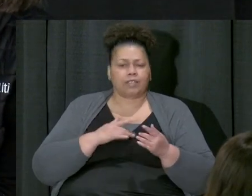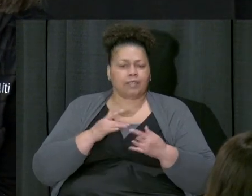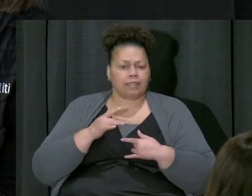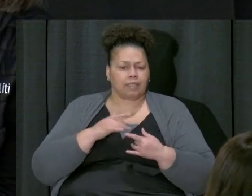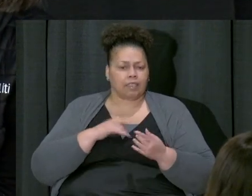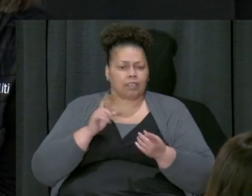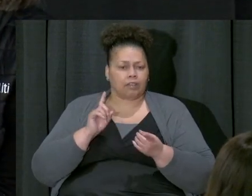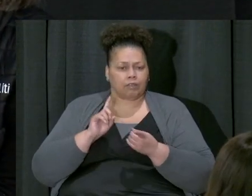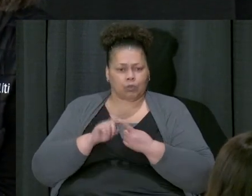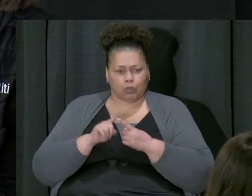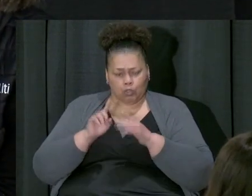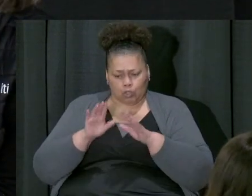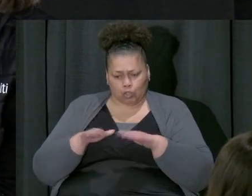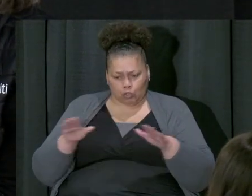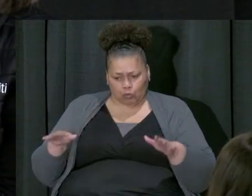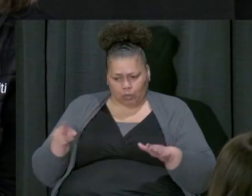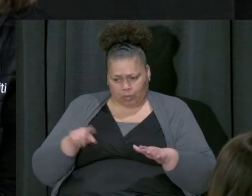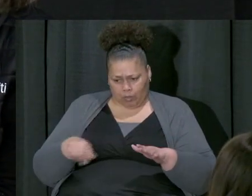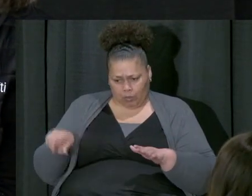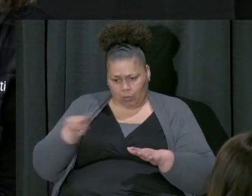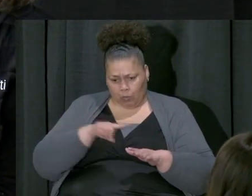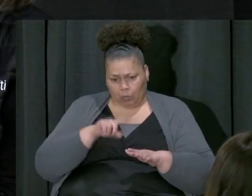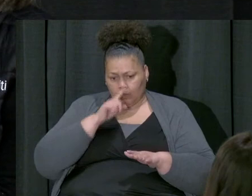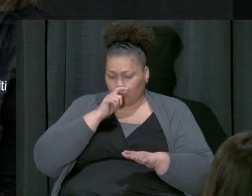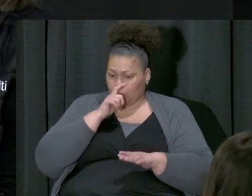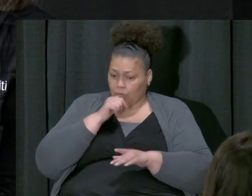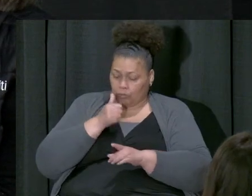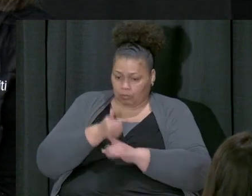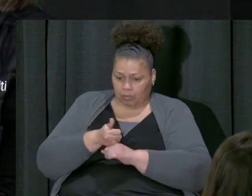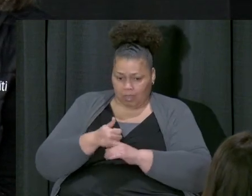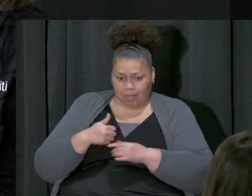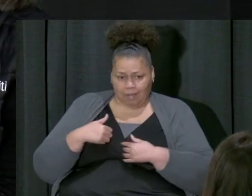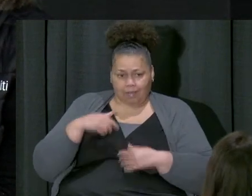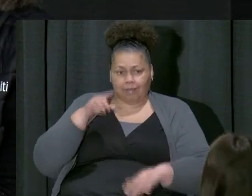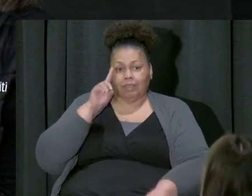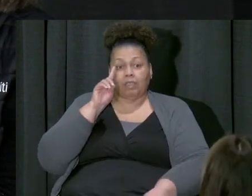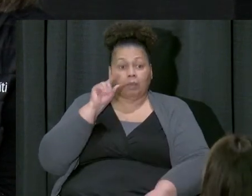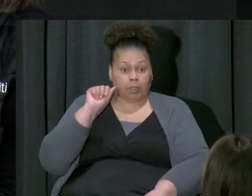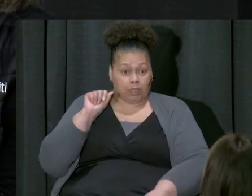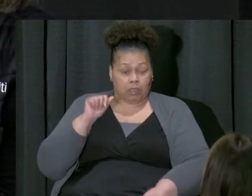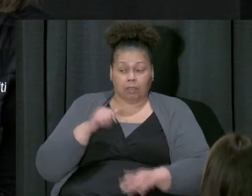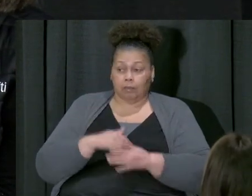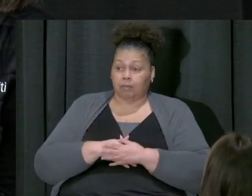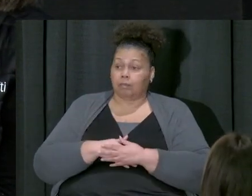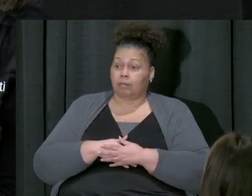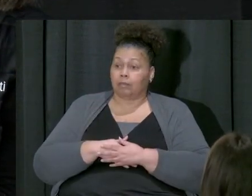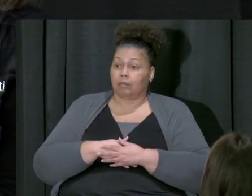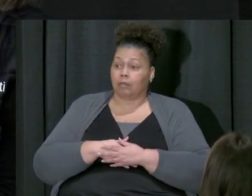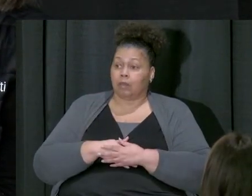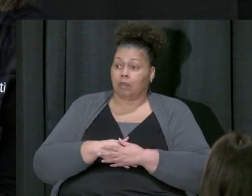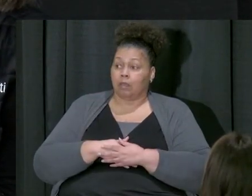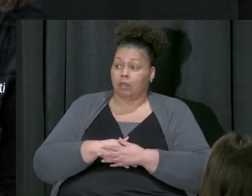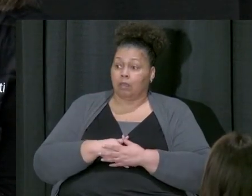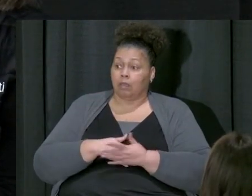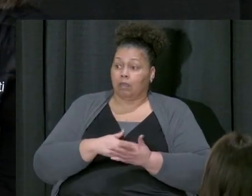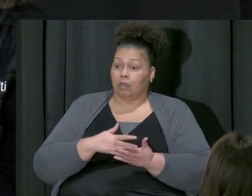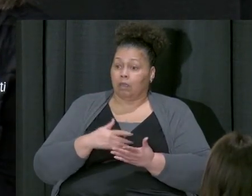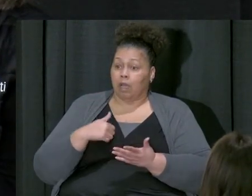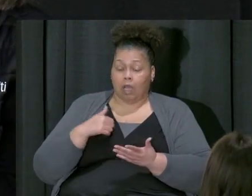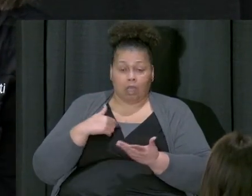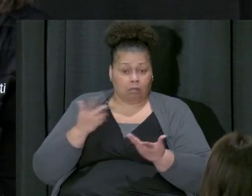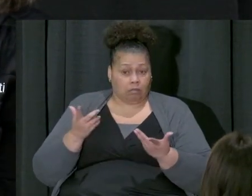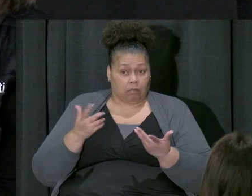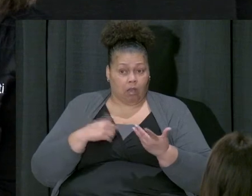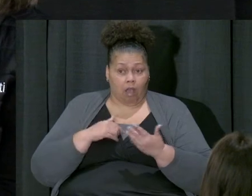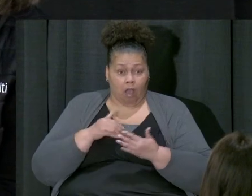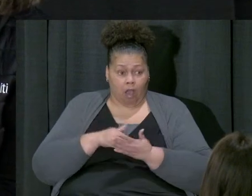to the children that have a disability, because I often make this parallel with